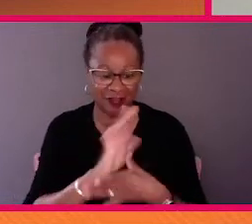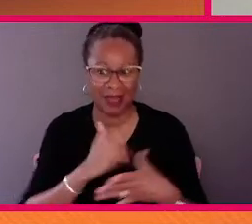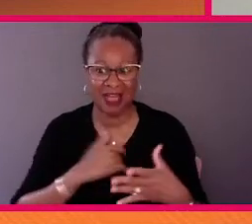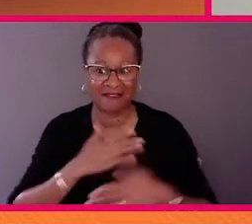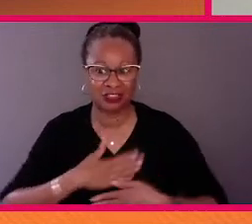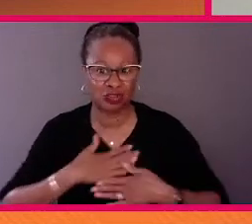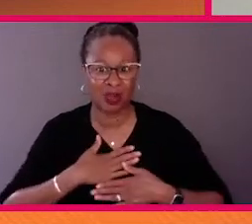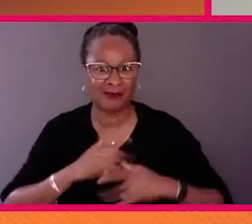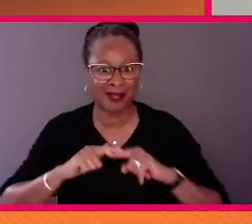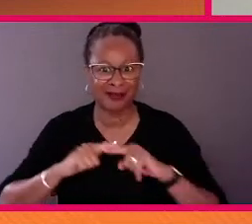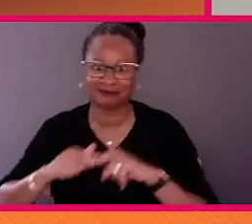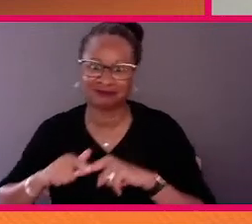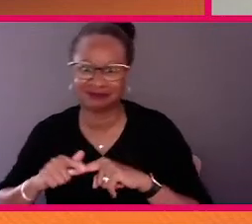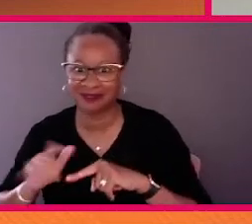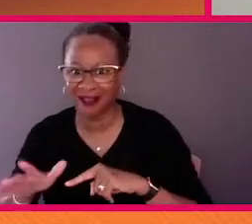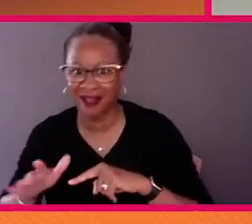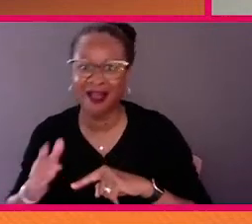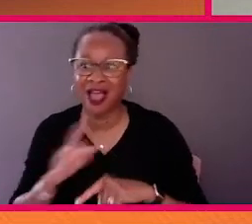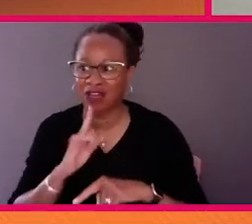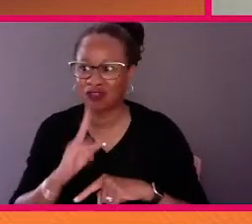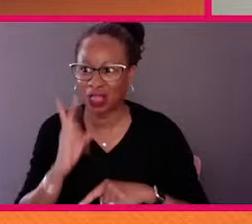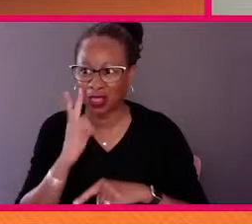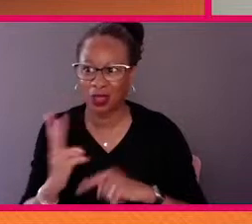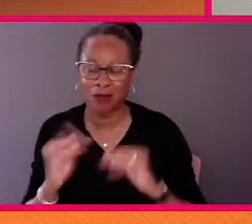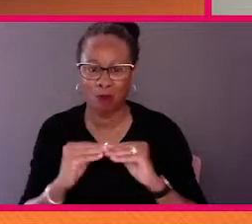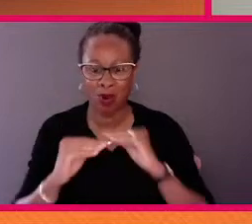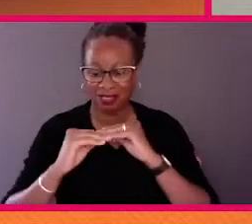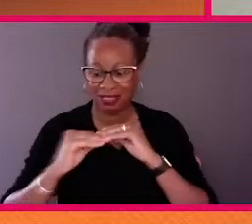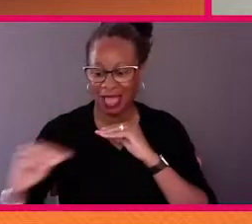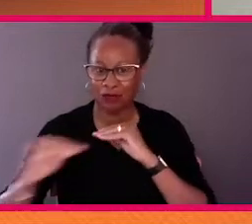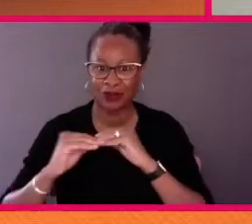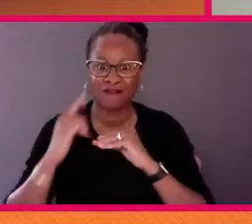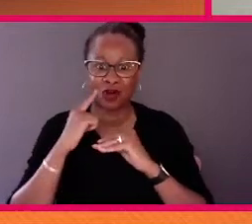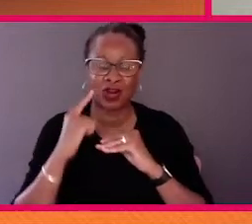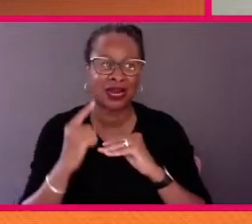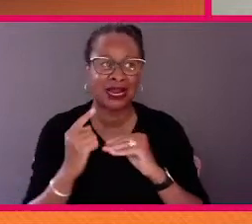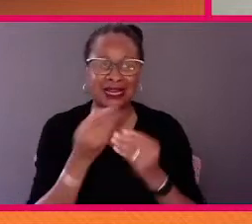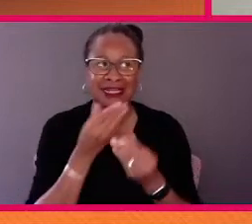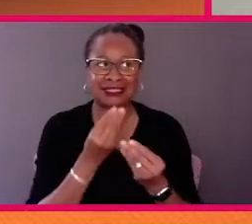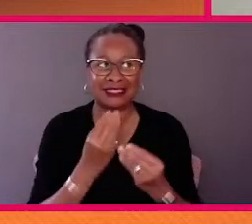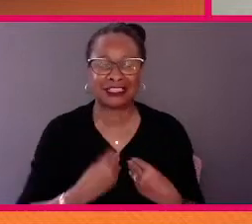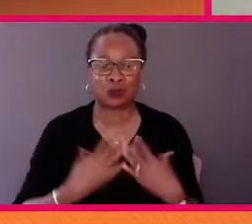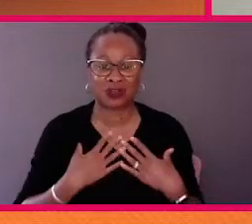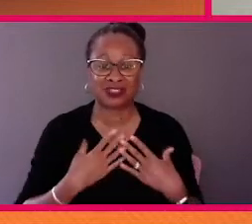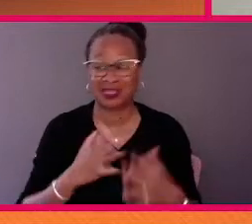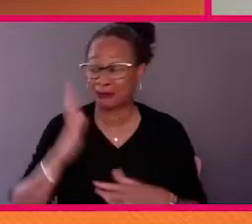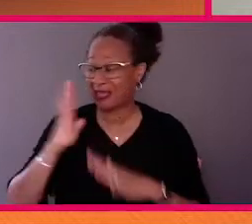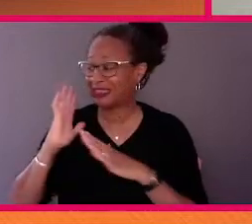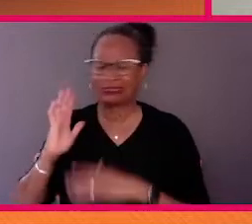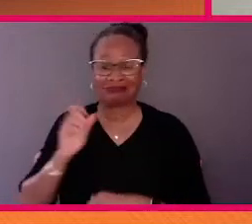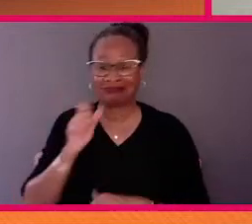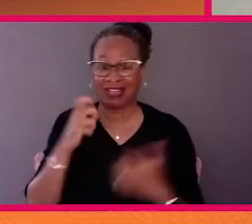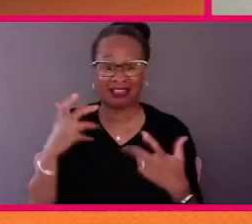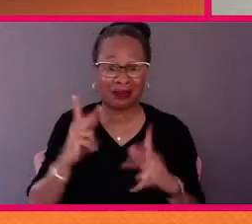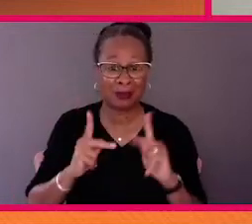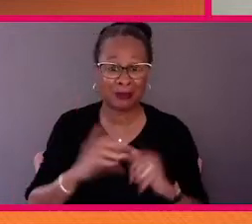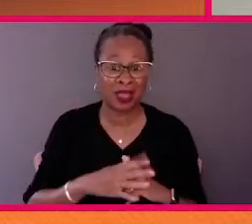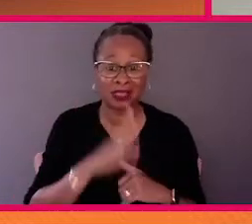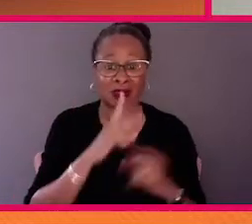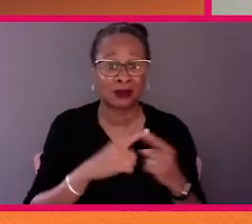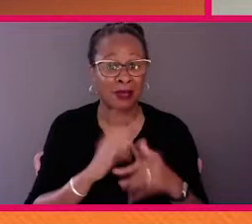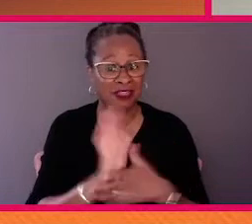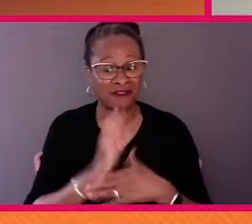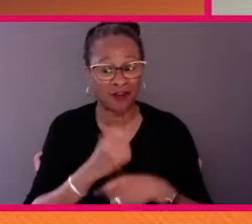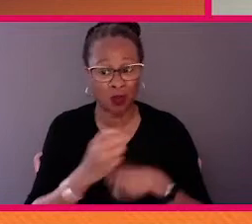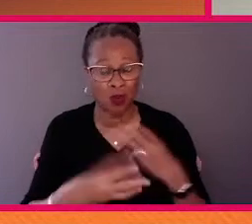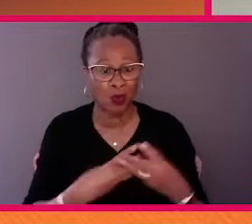a lot. And I'm really looking a lot more laterally for inspiration. Back in the day, there weren't that many people. If we're talking about the film world, you know,